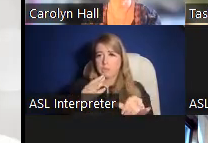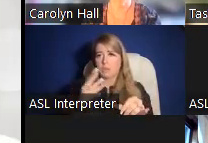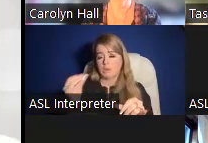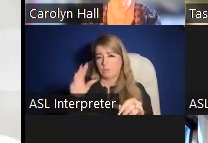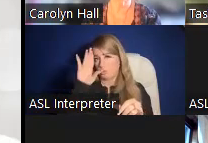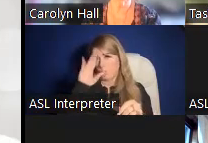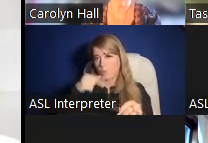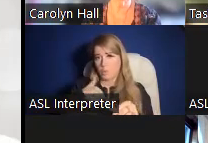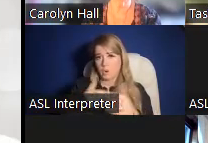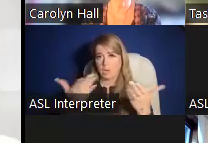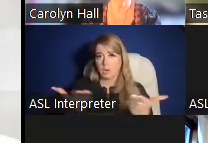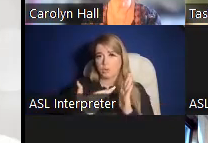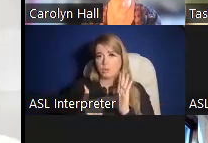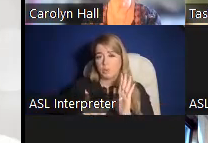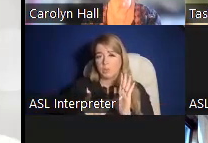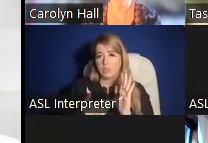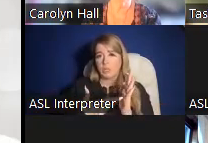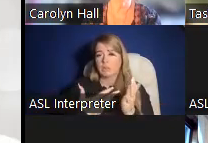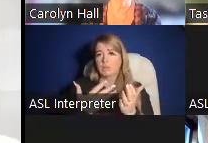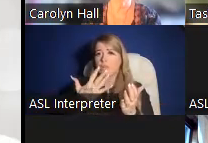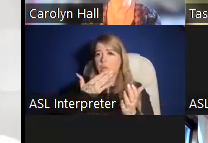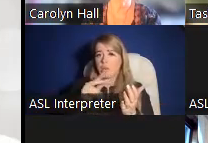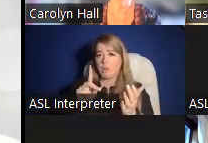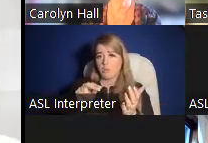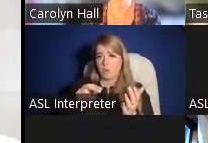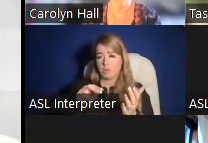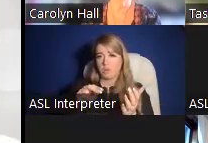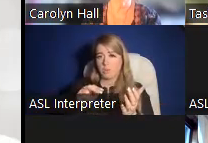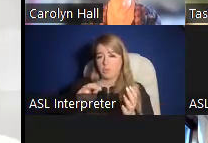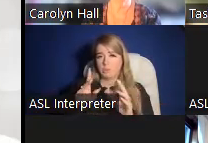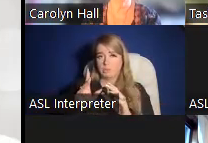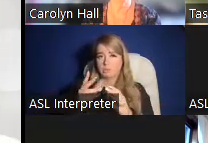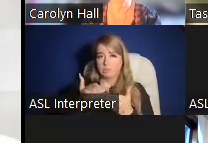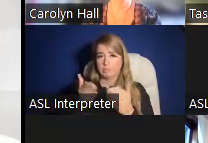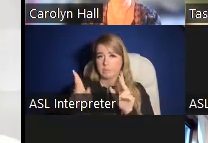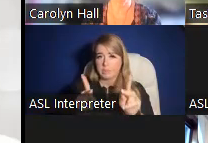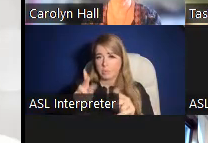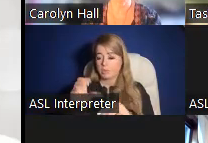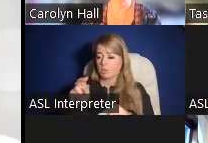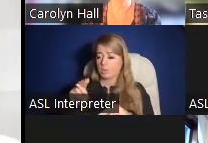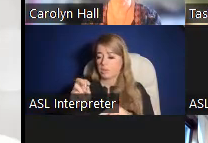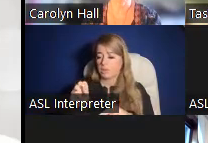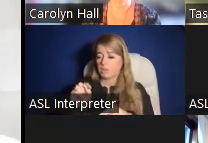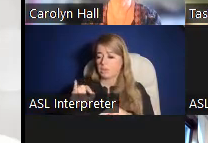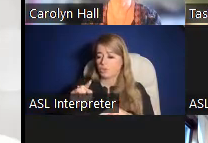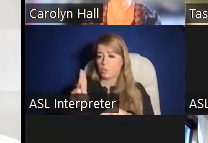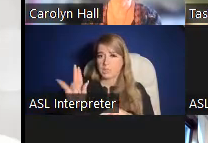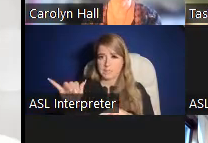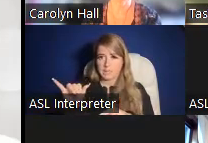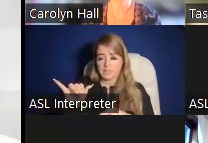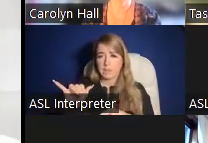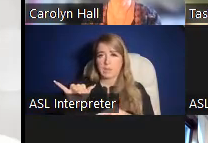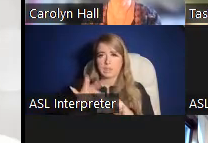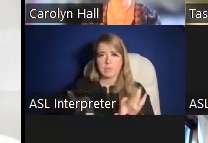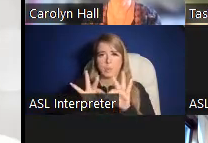we're here to represent various Colorado constituencies, and having us involved, not just for hiring,